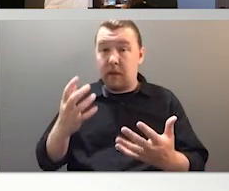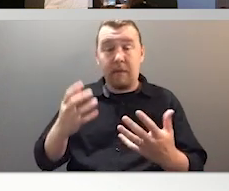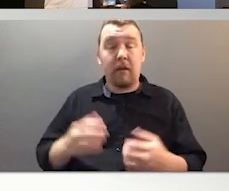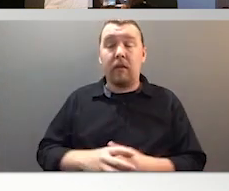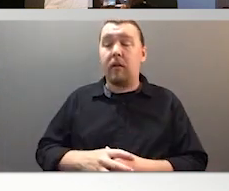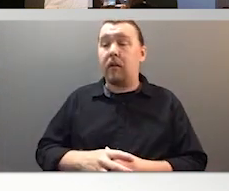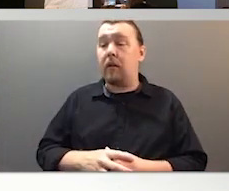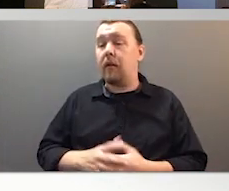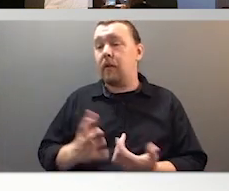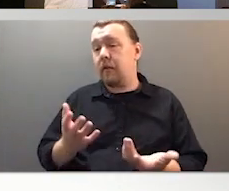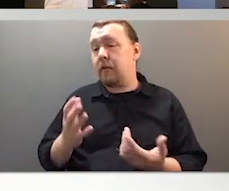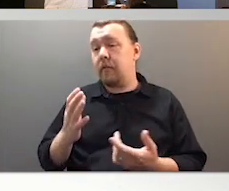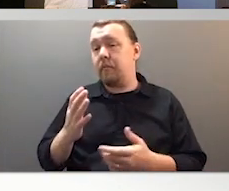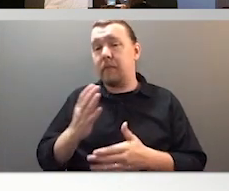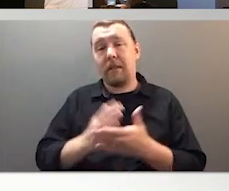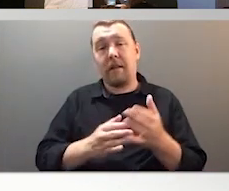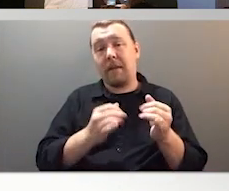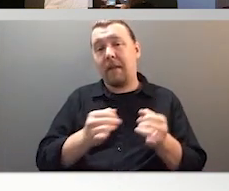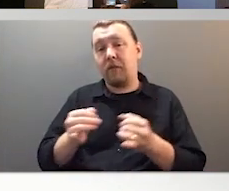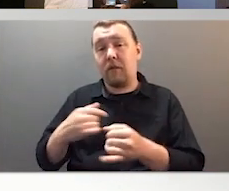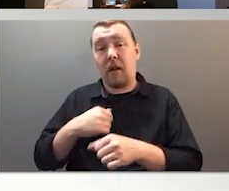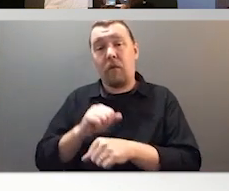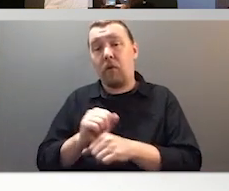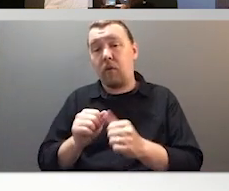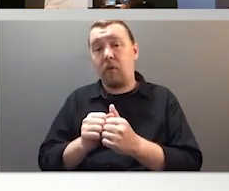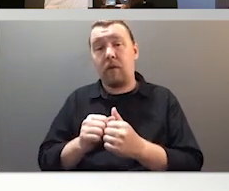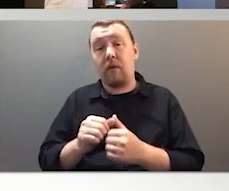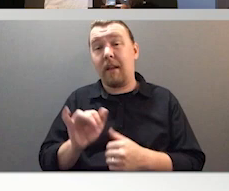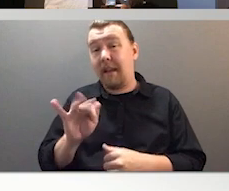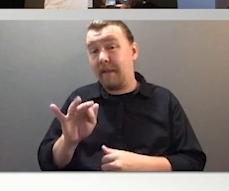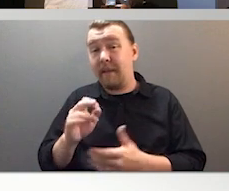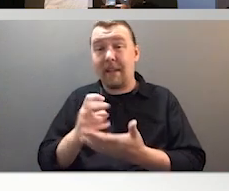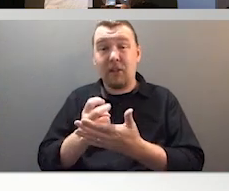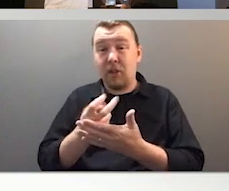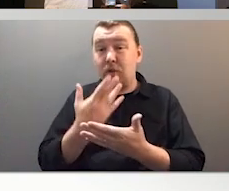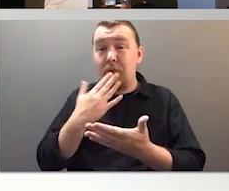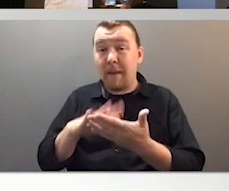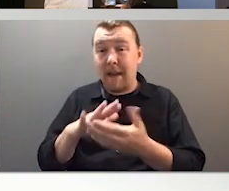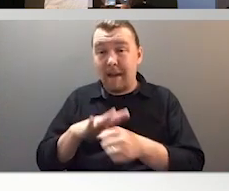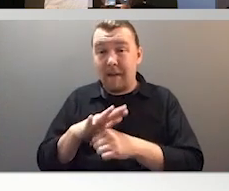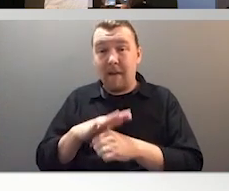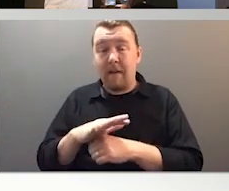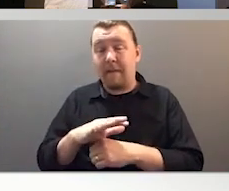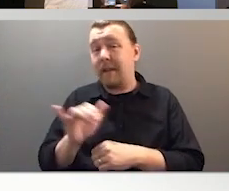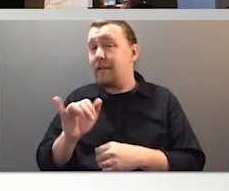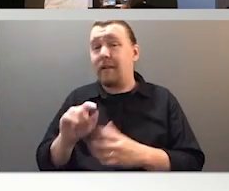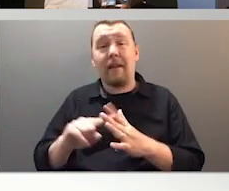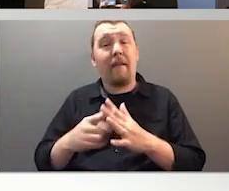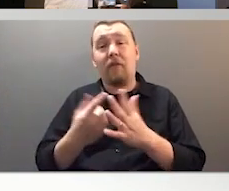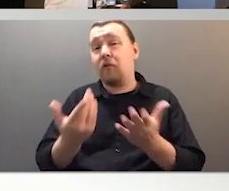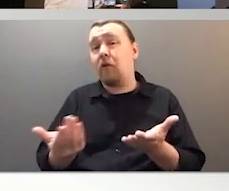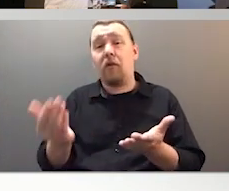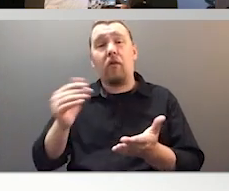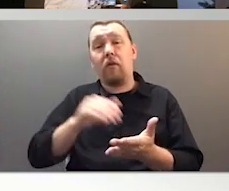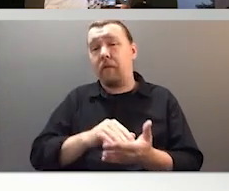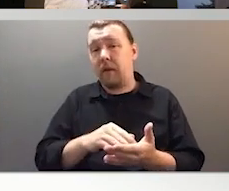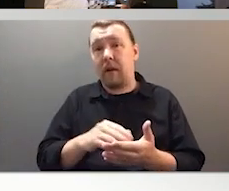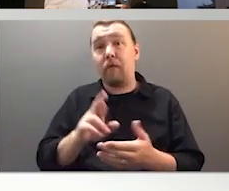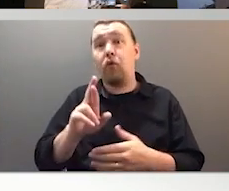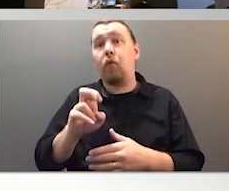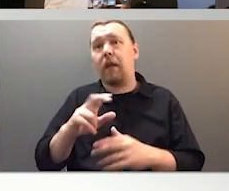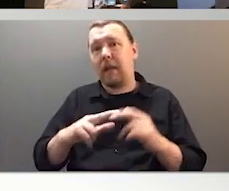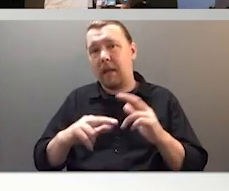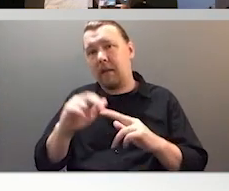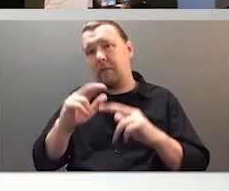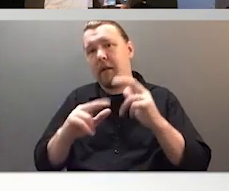with sometimes, if the seizure is bad enough, it's like starting over. And then we almost have to rebuild all those skills all over